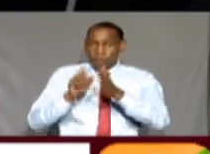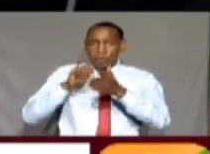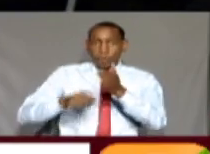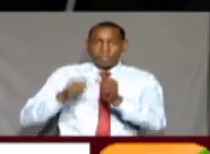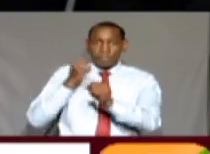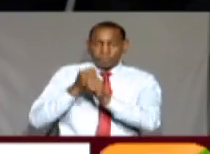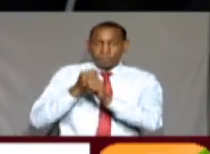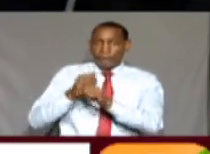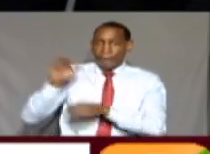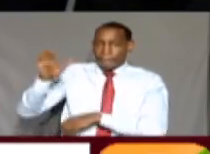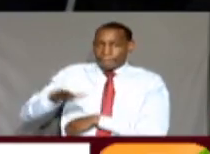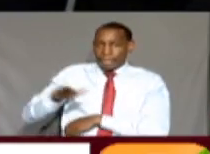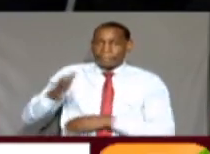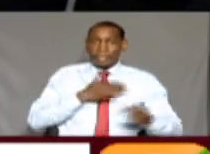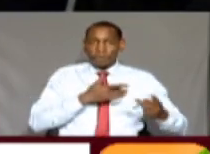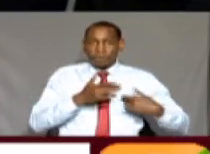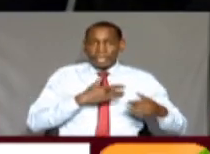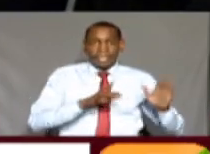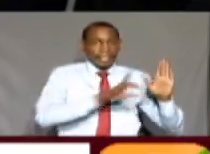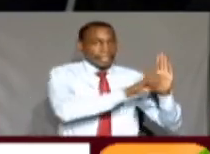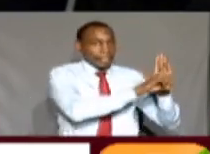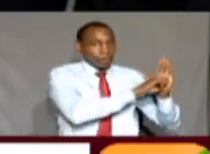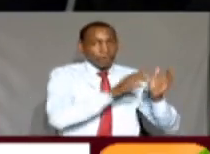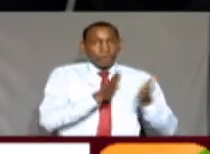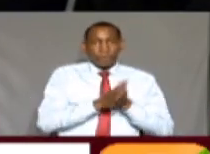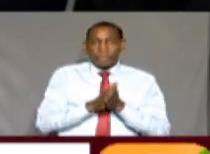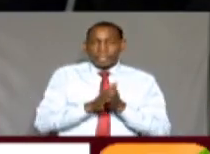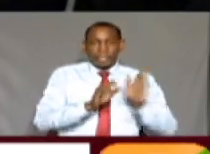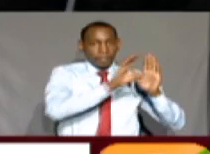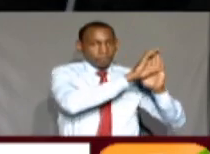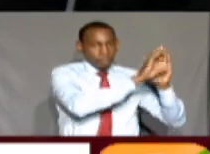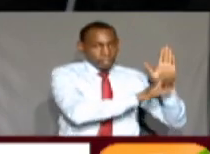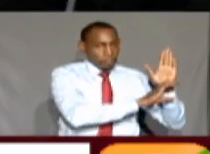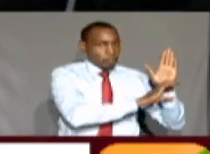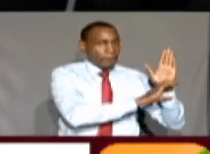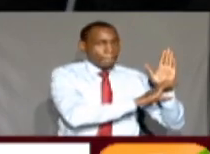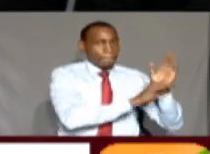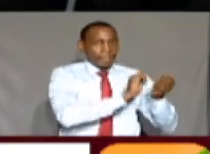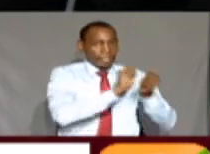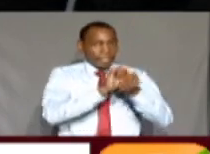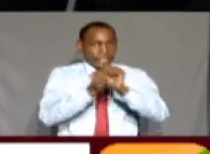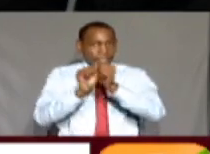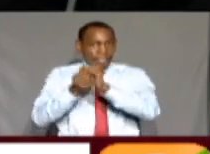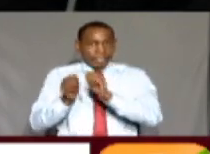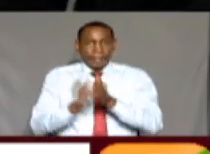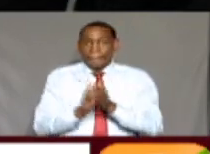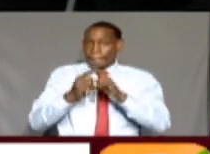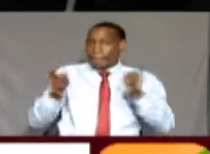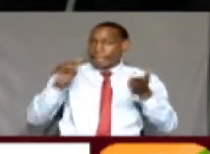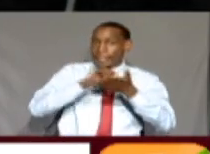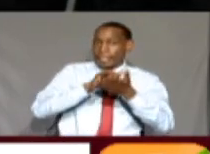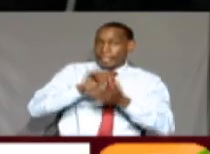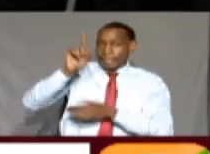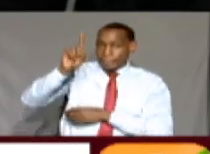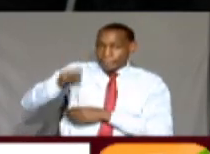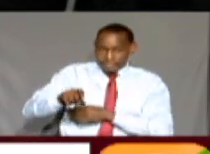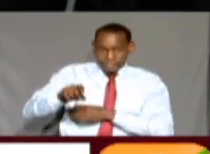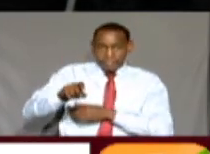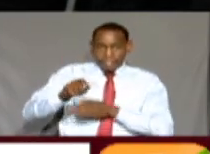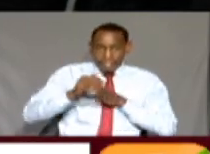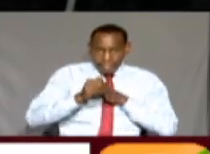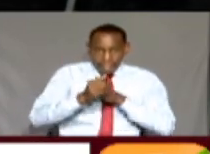should do in Parliament in terms of legislation, in terms of constitutional changes, but that must be